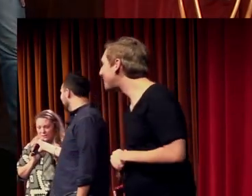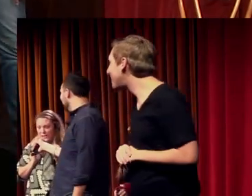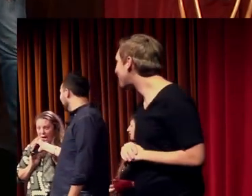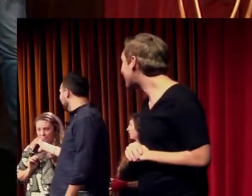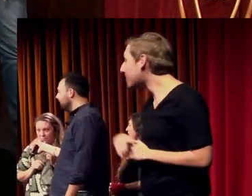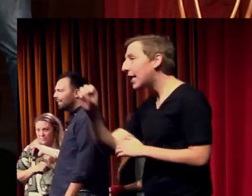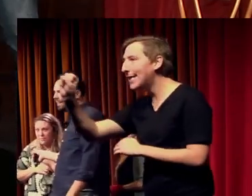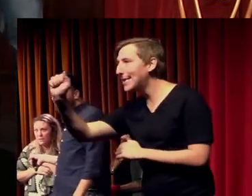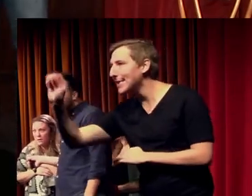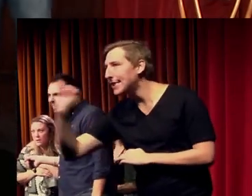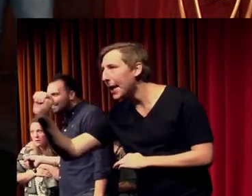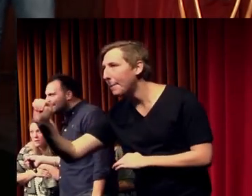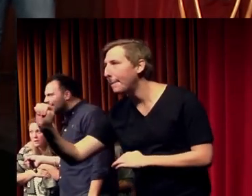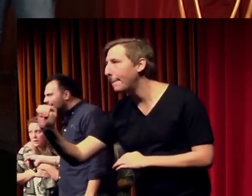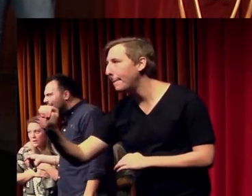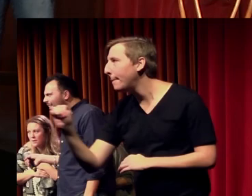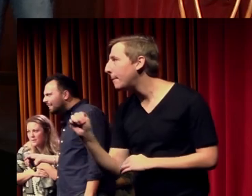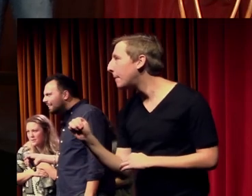Sam.